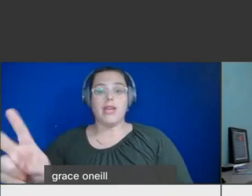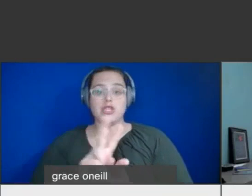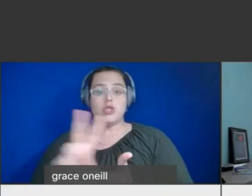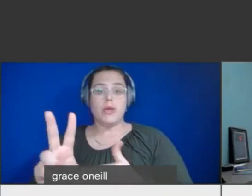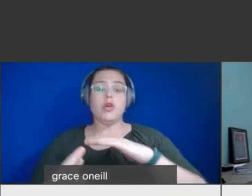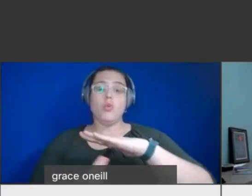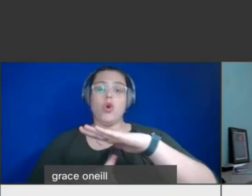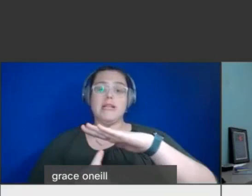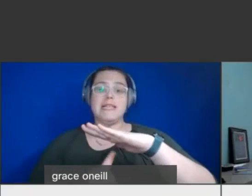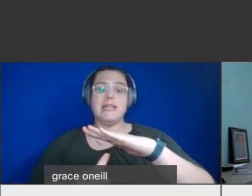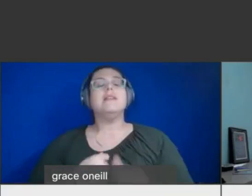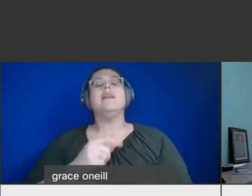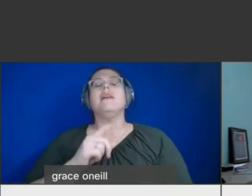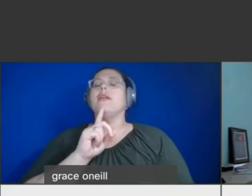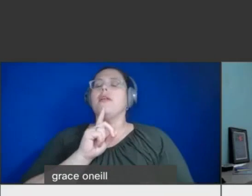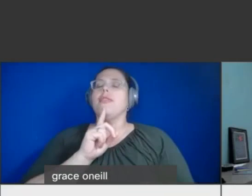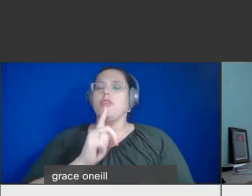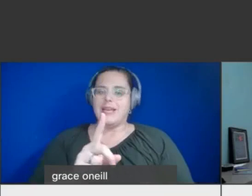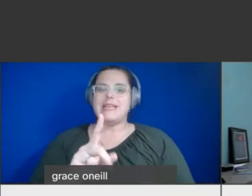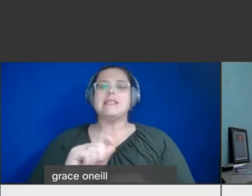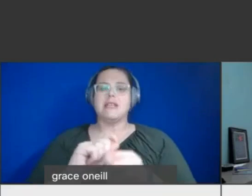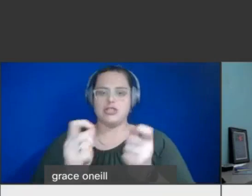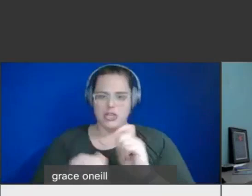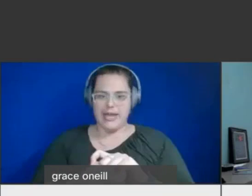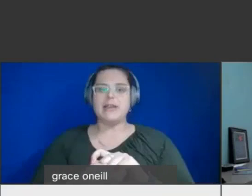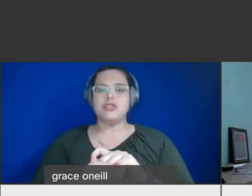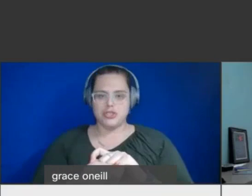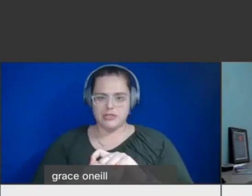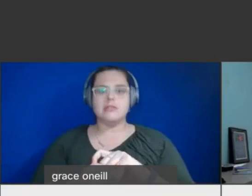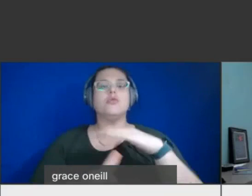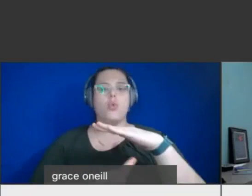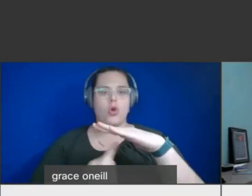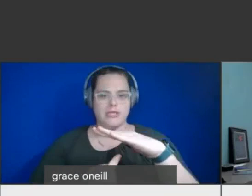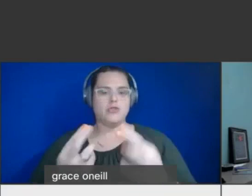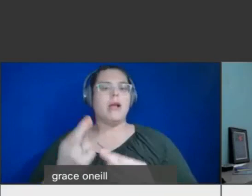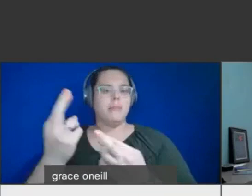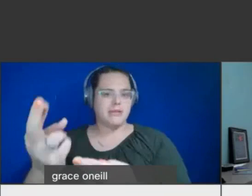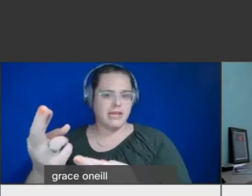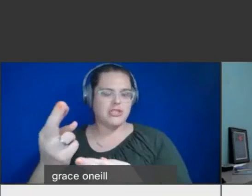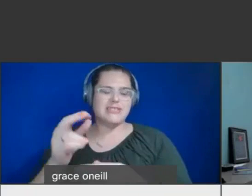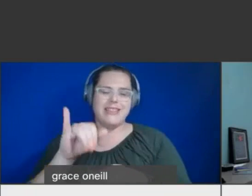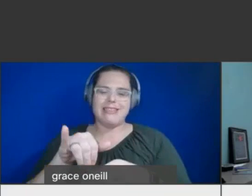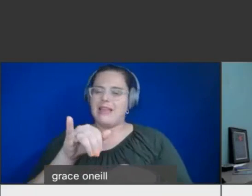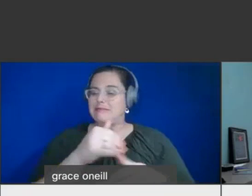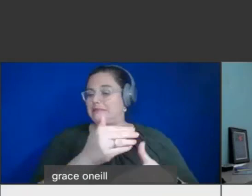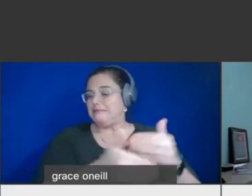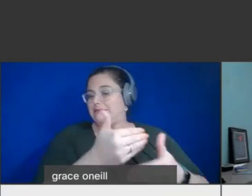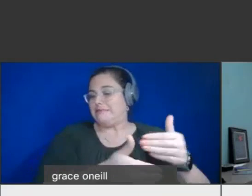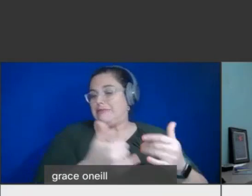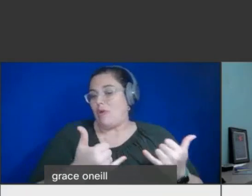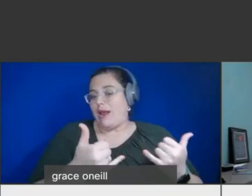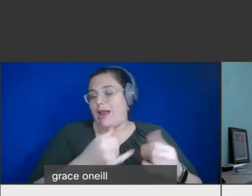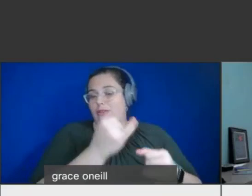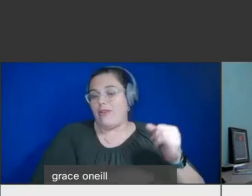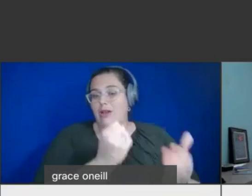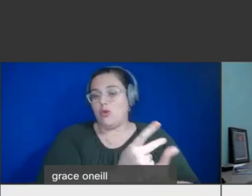is a change to the quarantine recommendations that is in final approval, and I'm hoping that that will